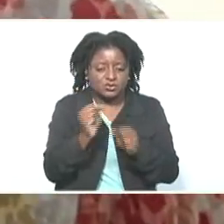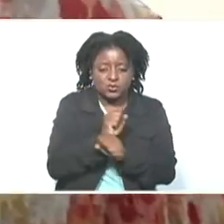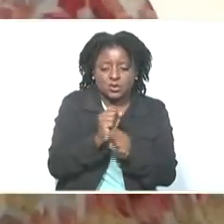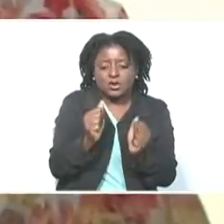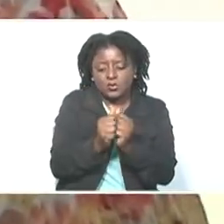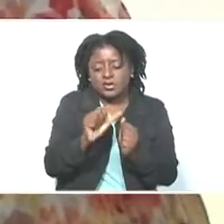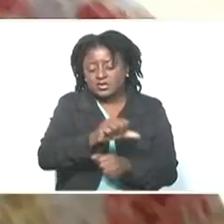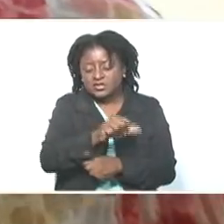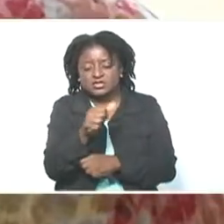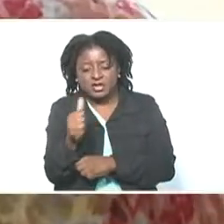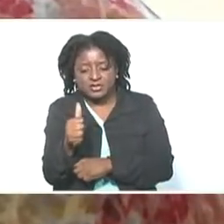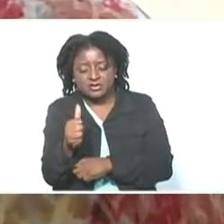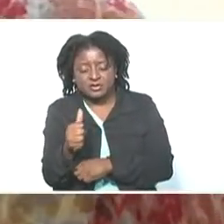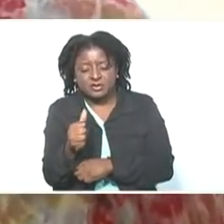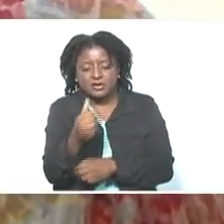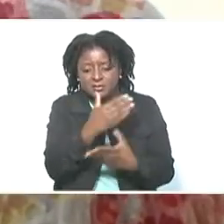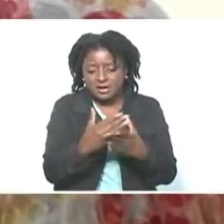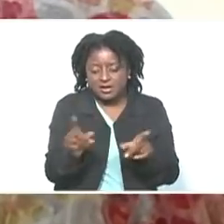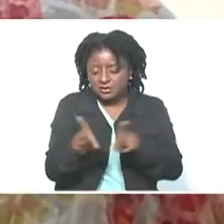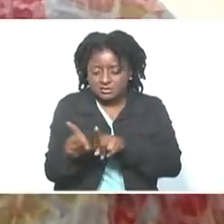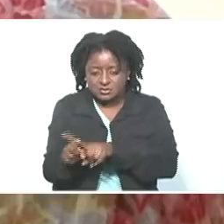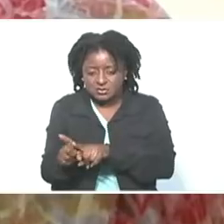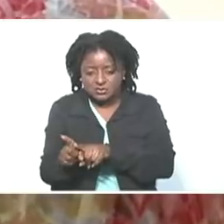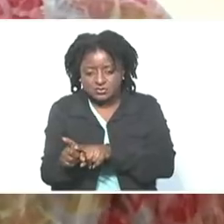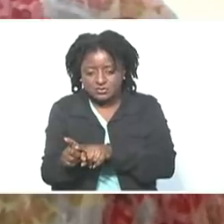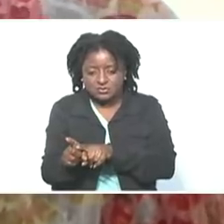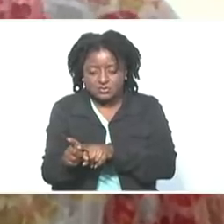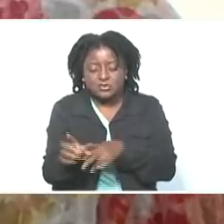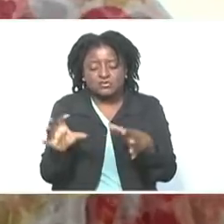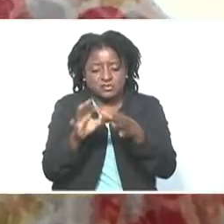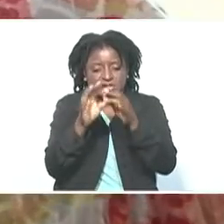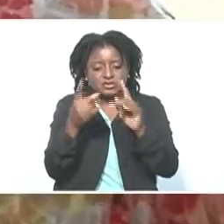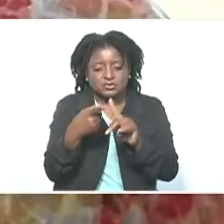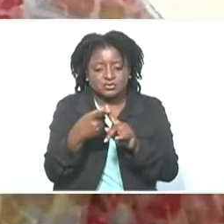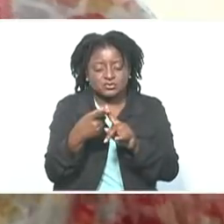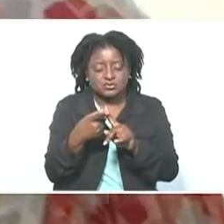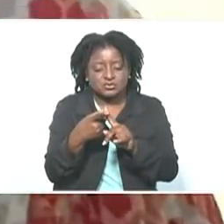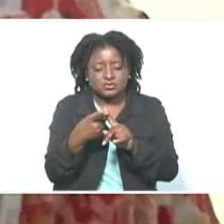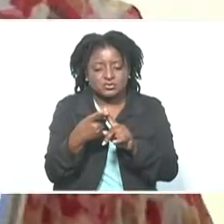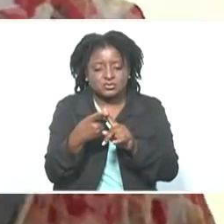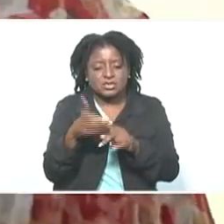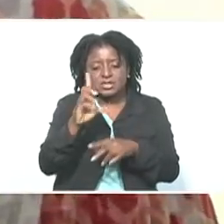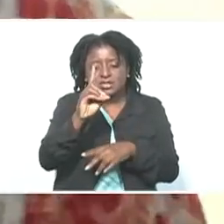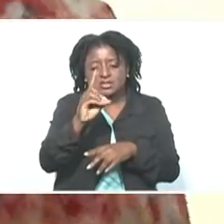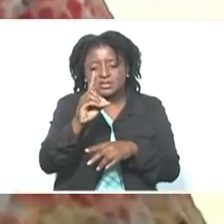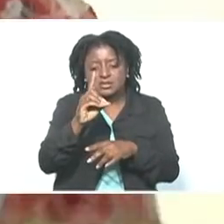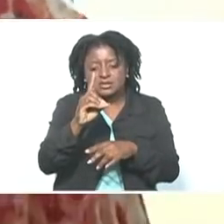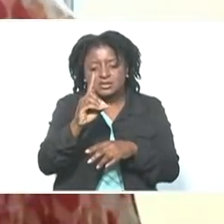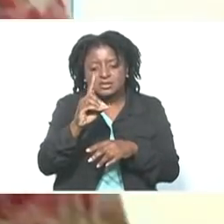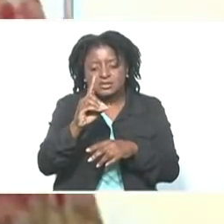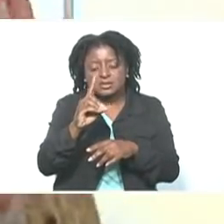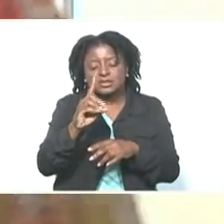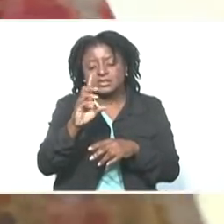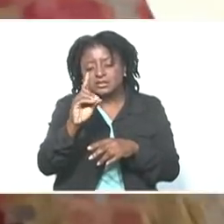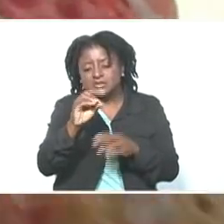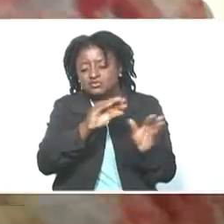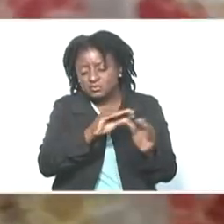so on. Part of it too has to do with really deconstructing some of the negative